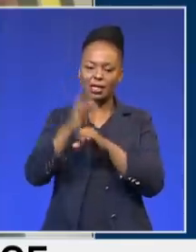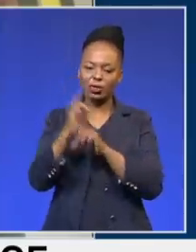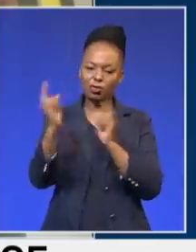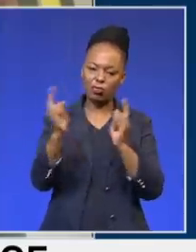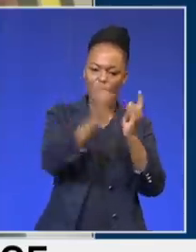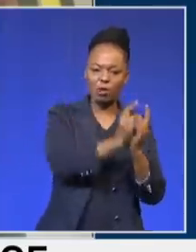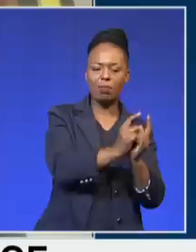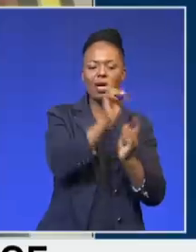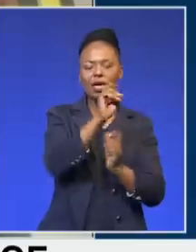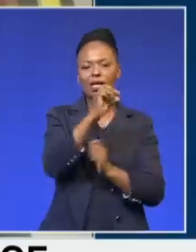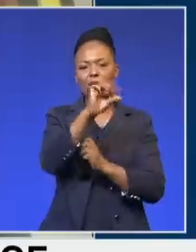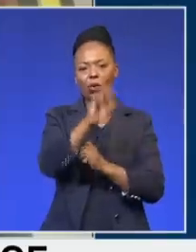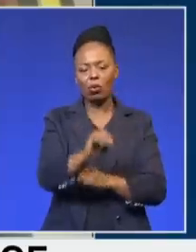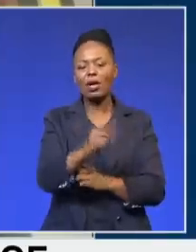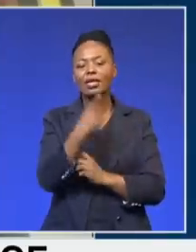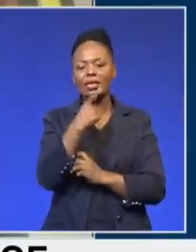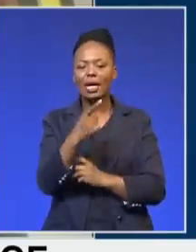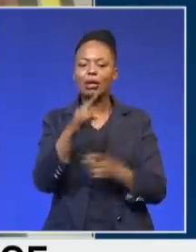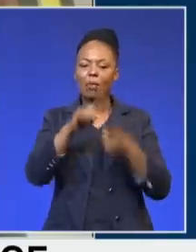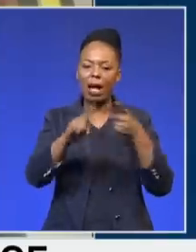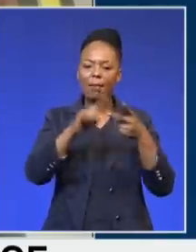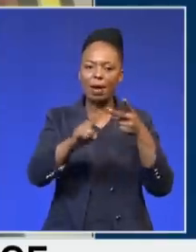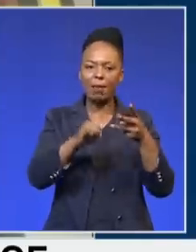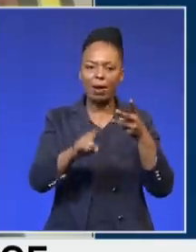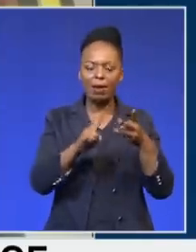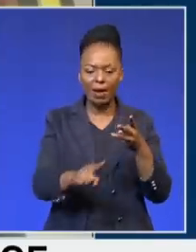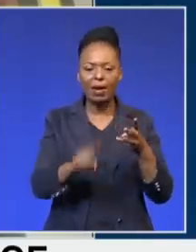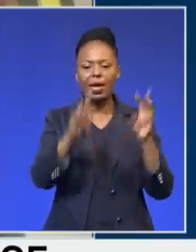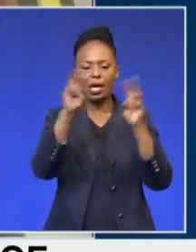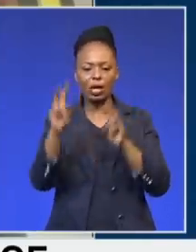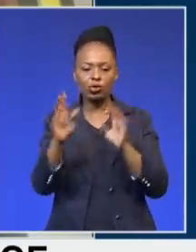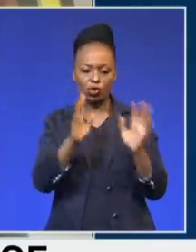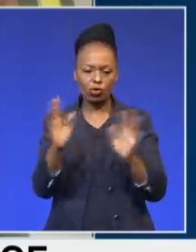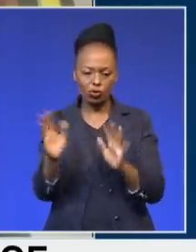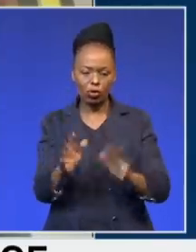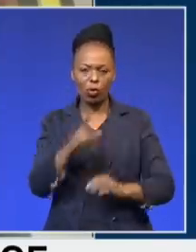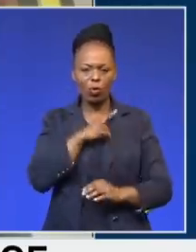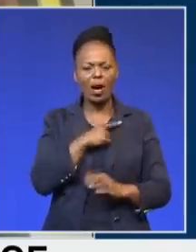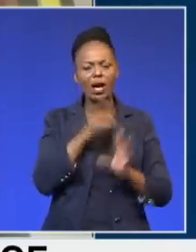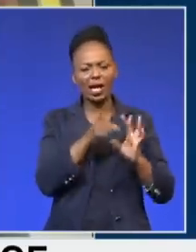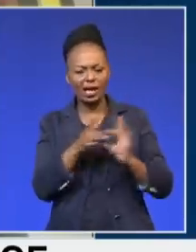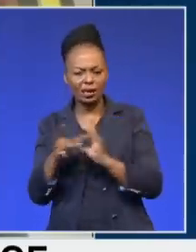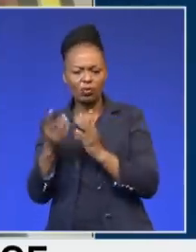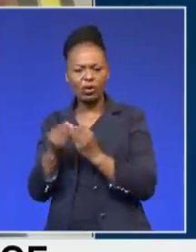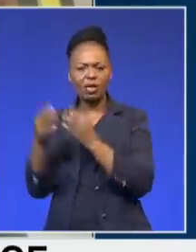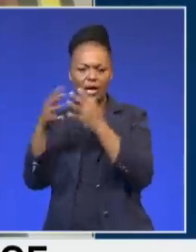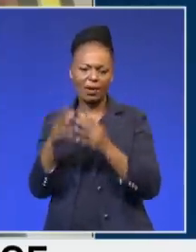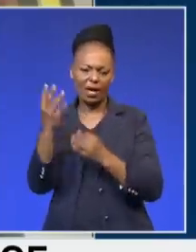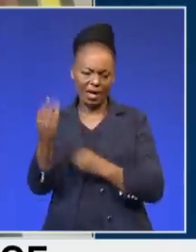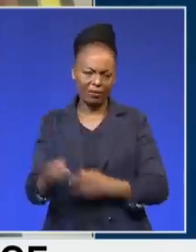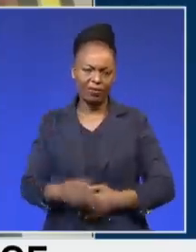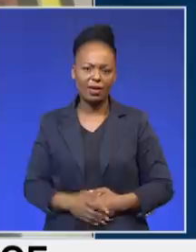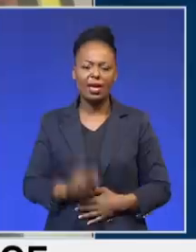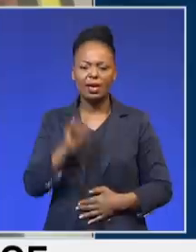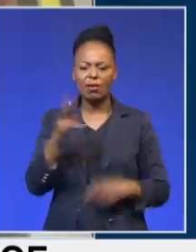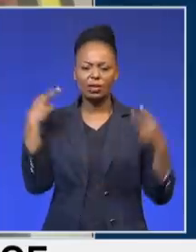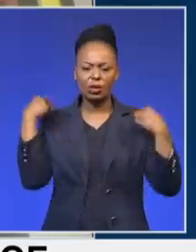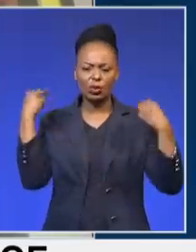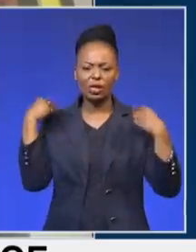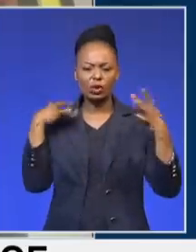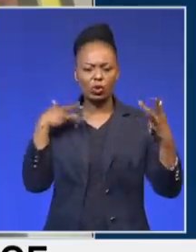say, these are the issues that we have, because we have a relationship with the United States of America. And if there are security concerns, they